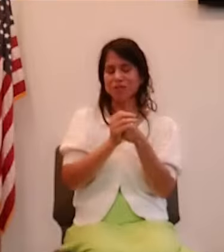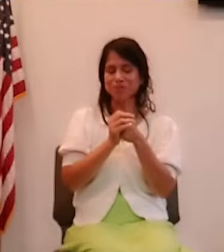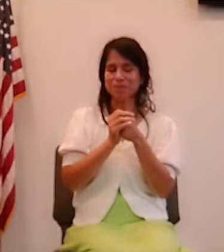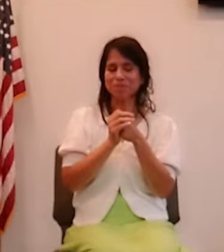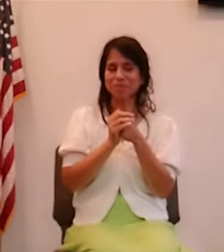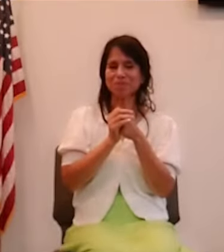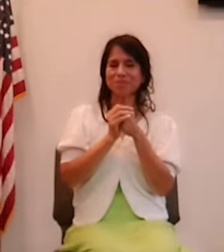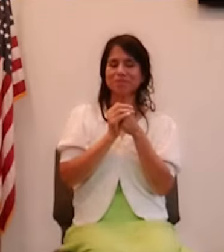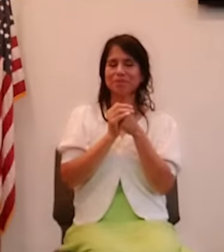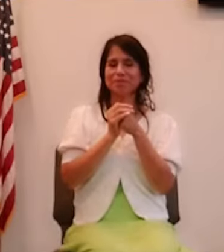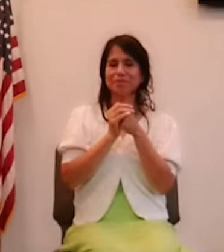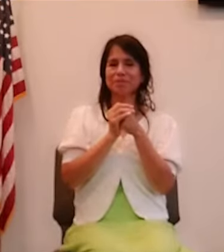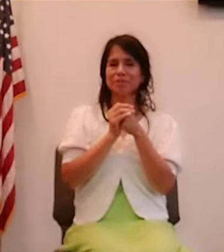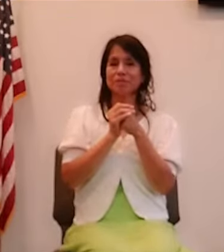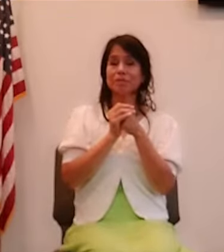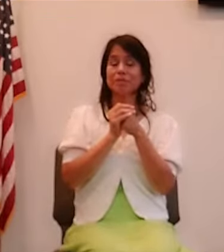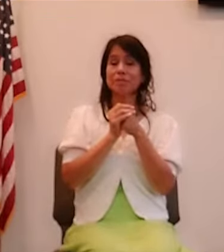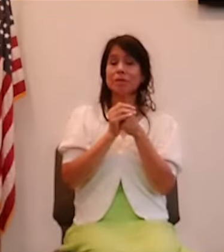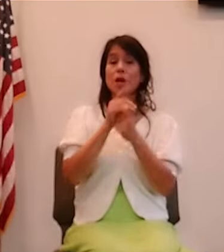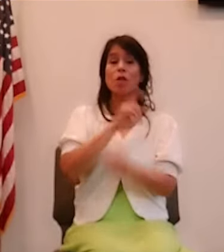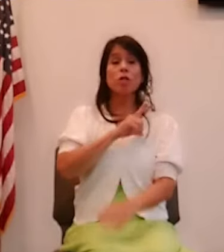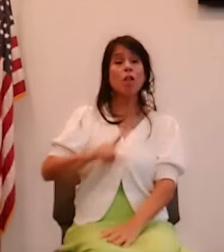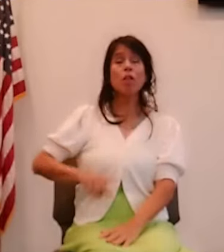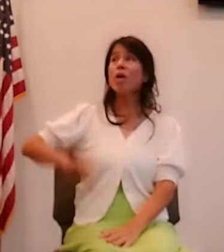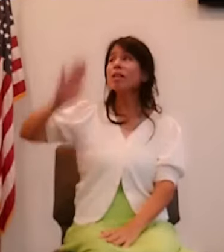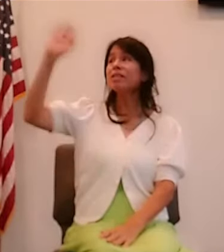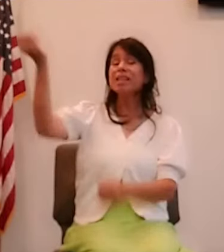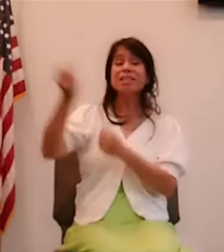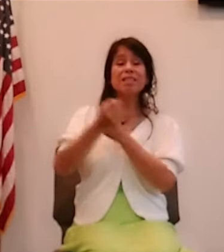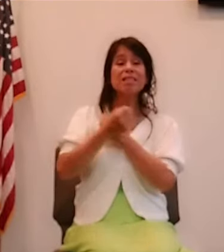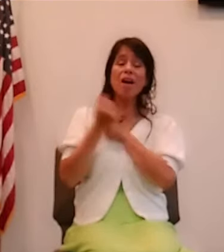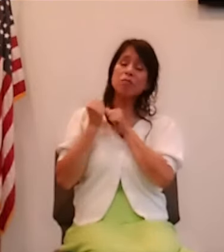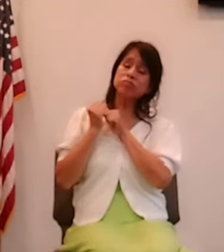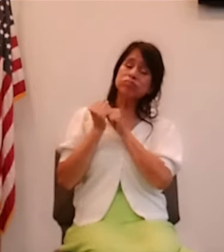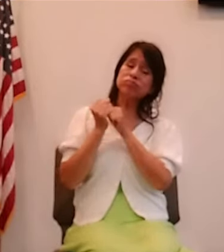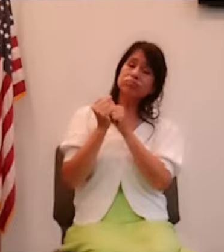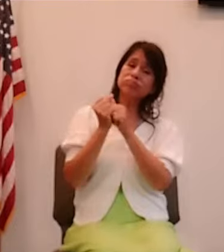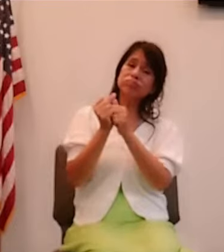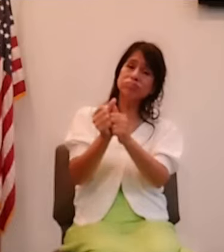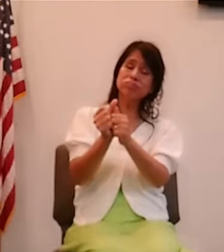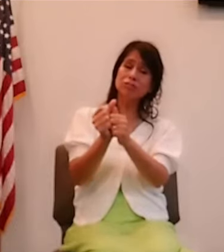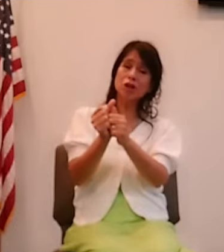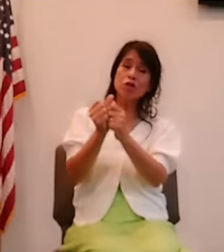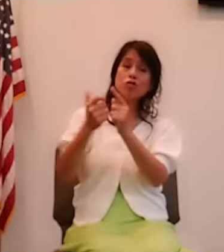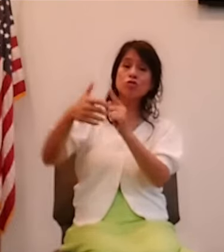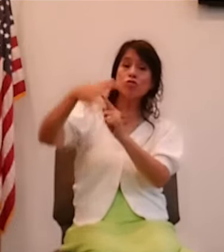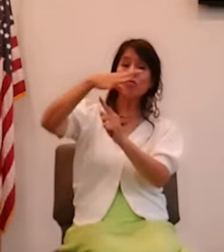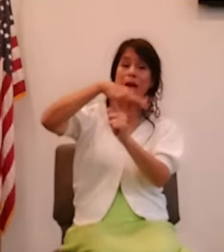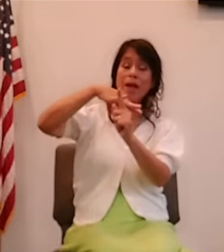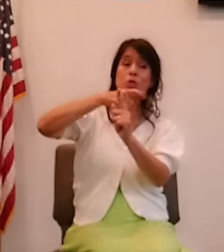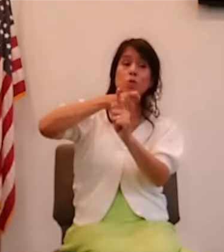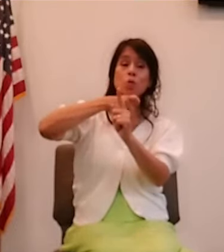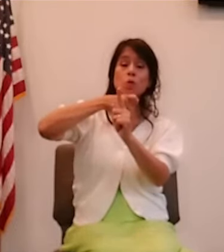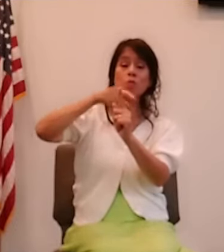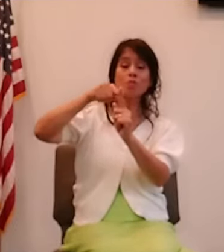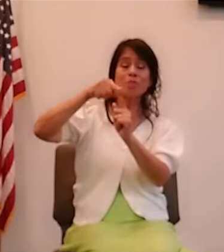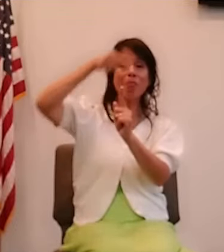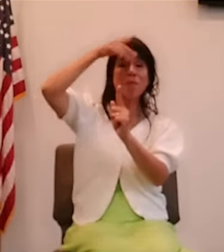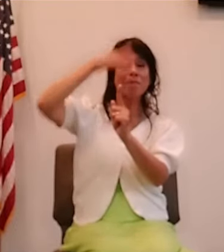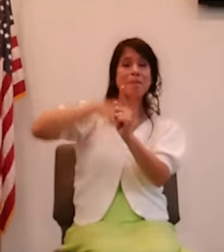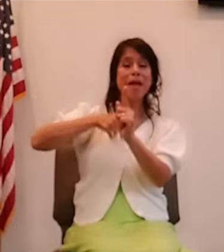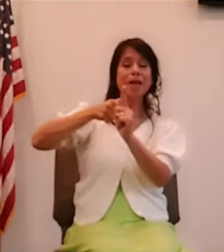Psalm 32:10, the Lord's unfailing love surrounds the man who trusts in him. It's great the